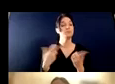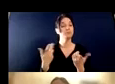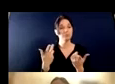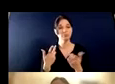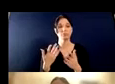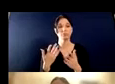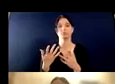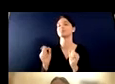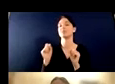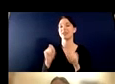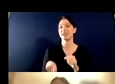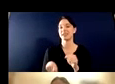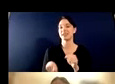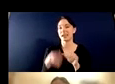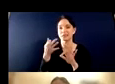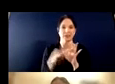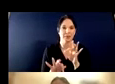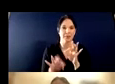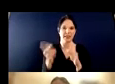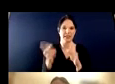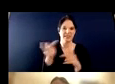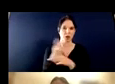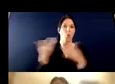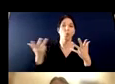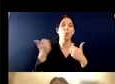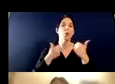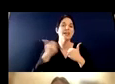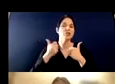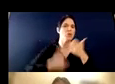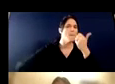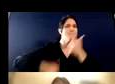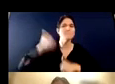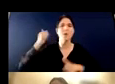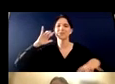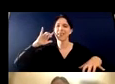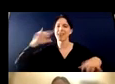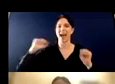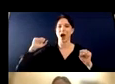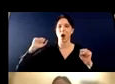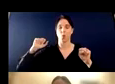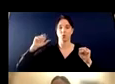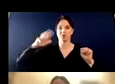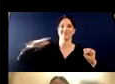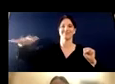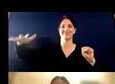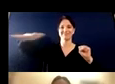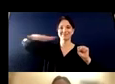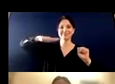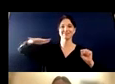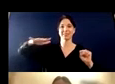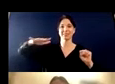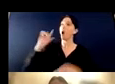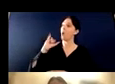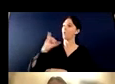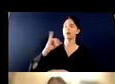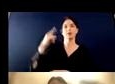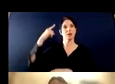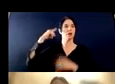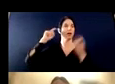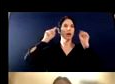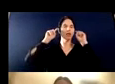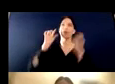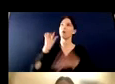whatever the loudest sound is around it in the environment. If Thanks. Well, that sound is the closest